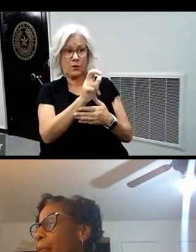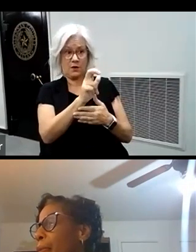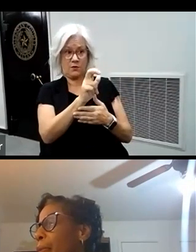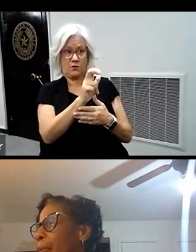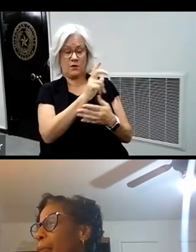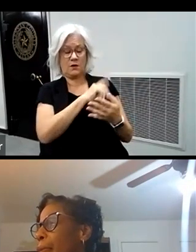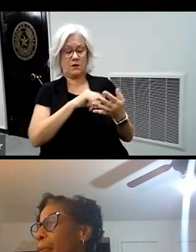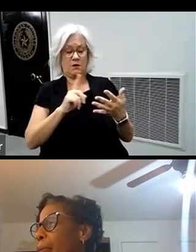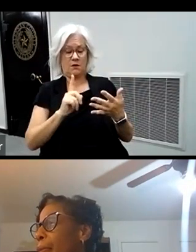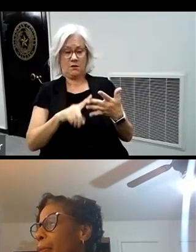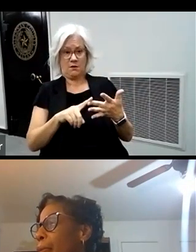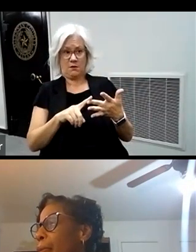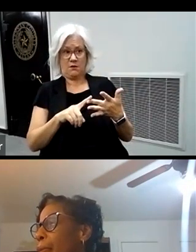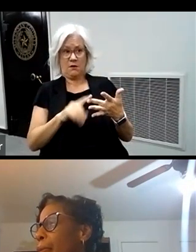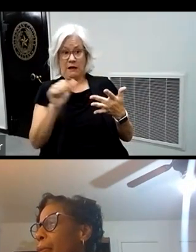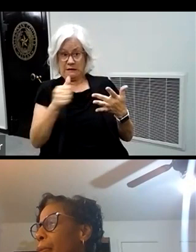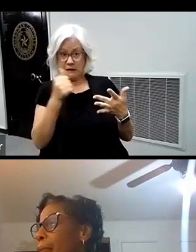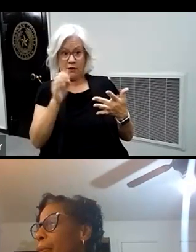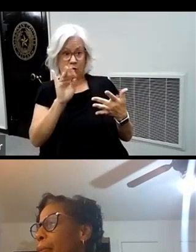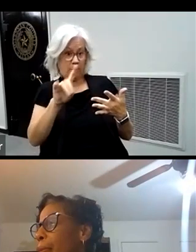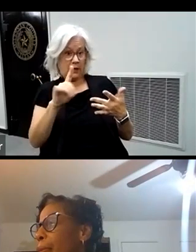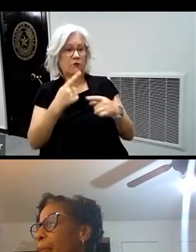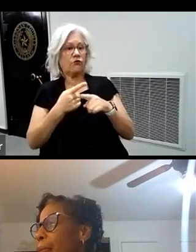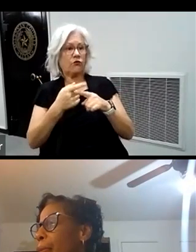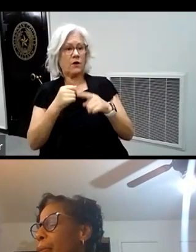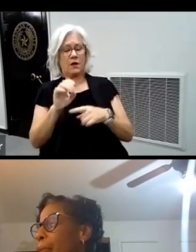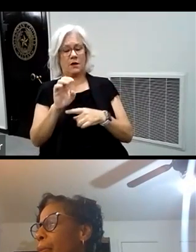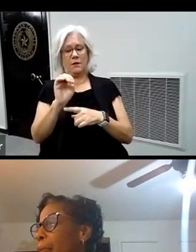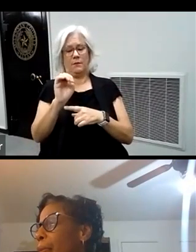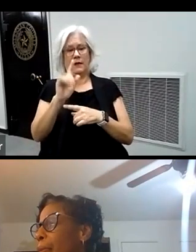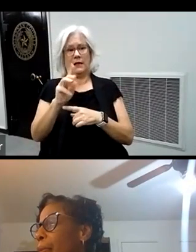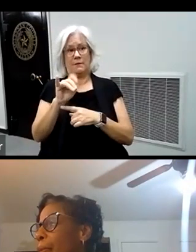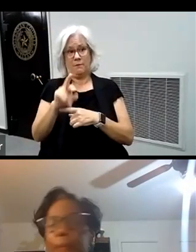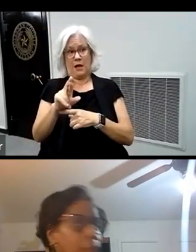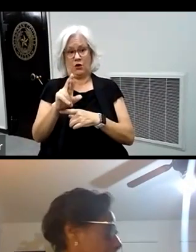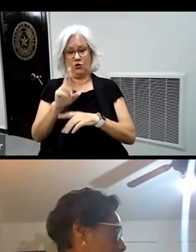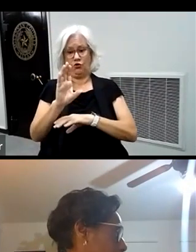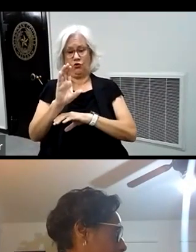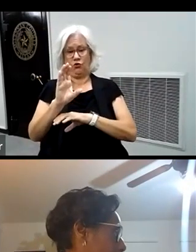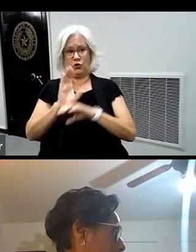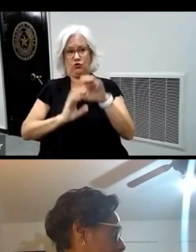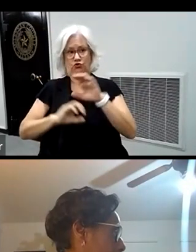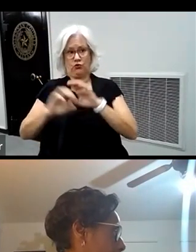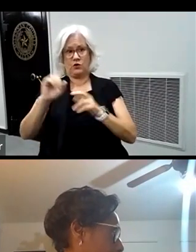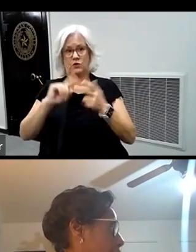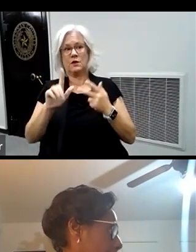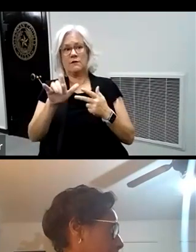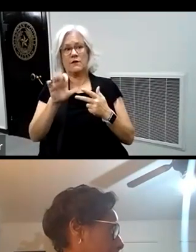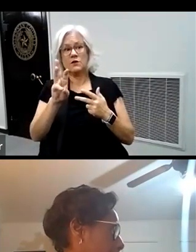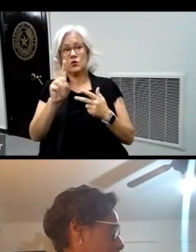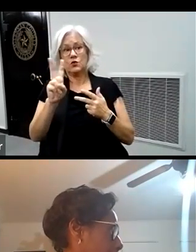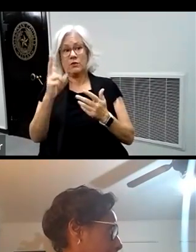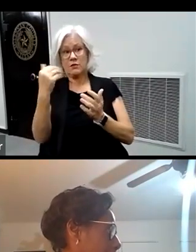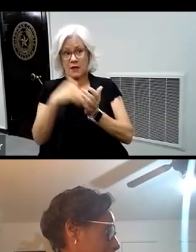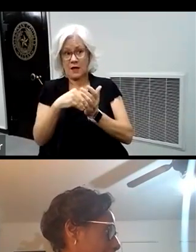$765,300. We received a bid from L Minor Construction for